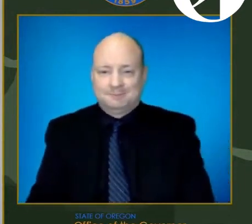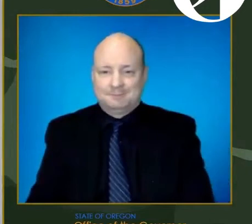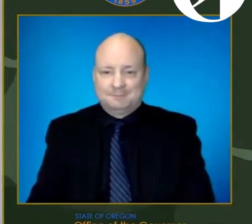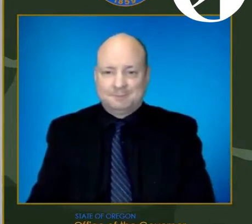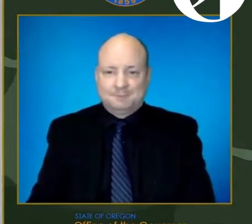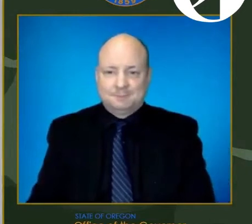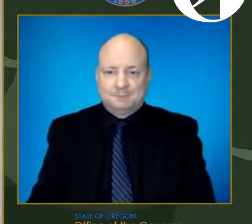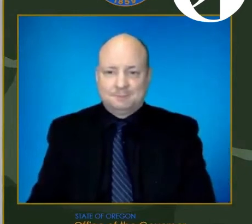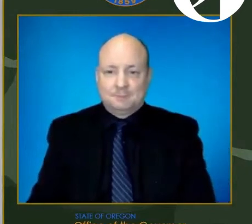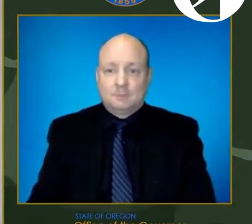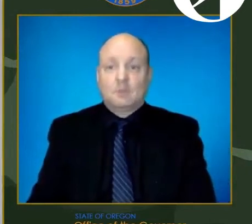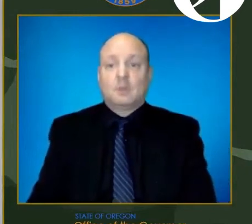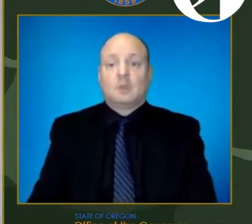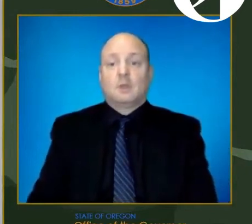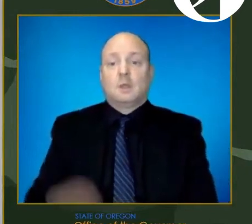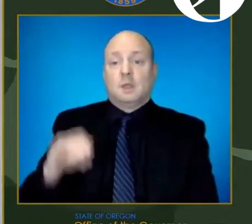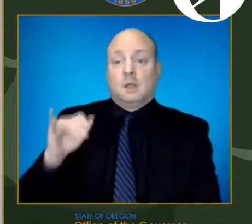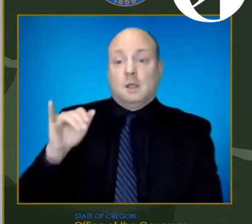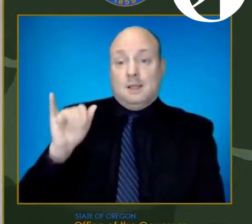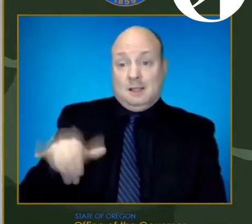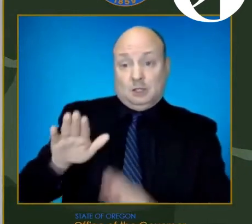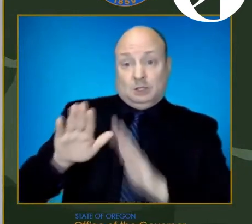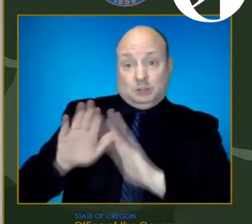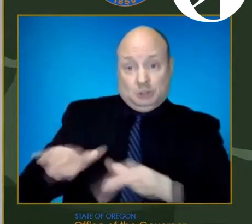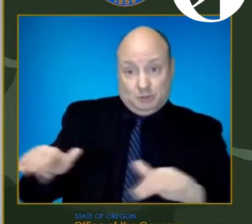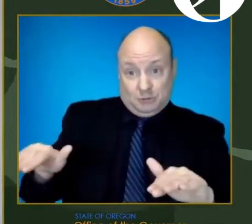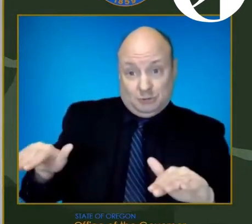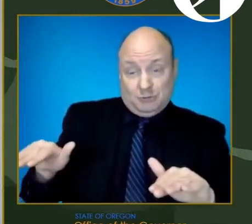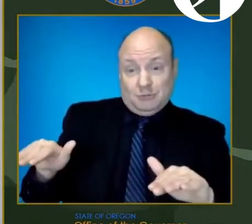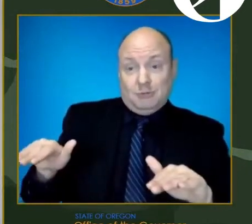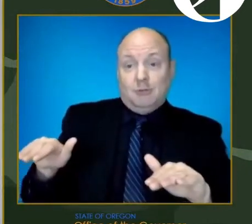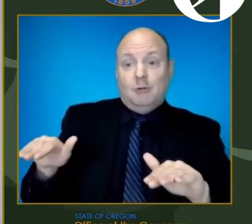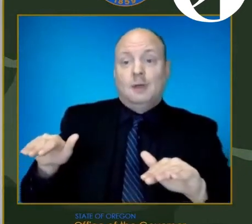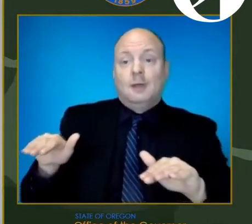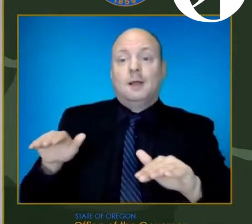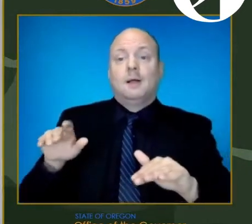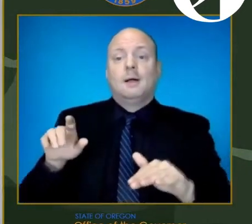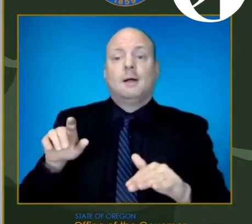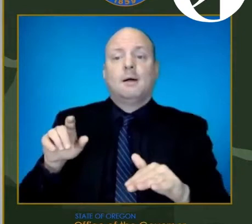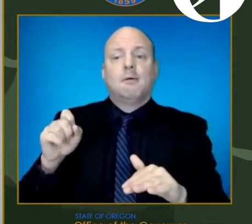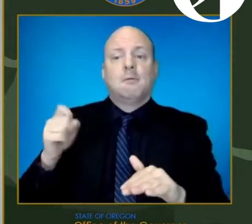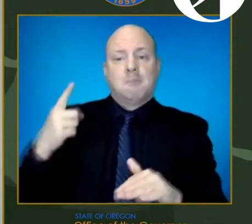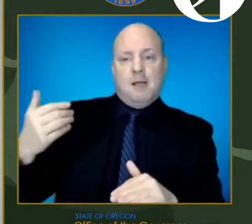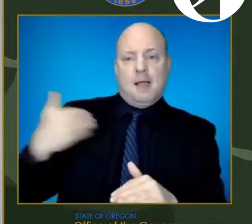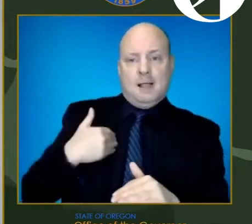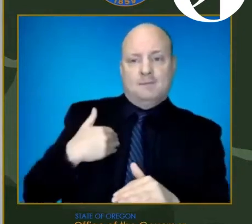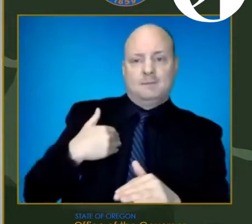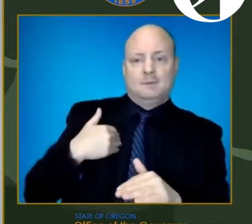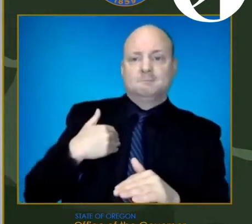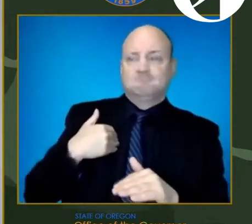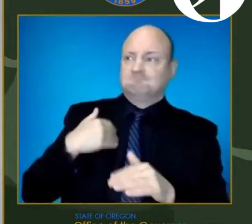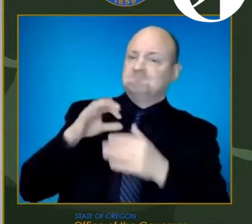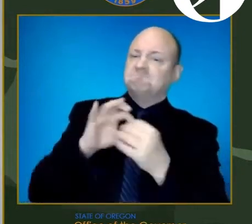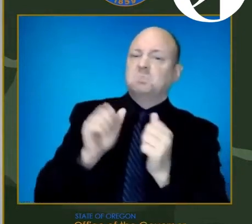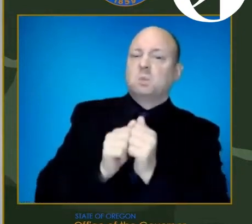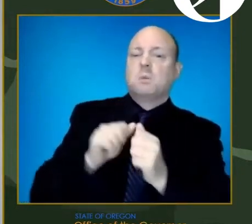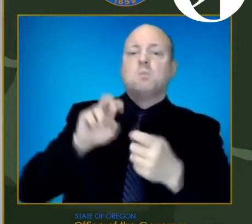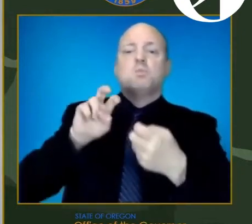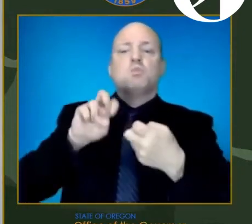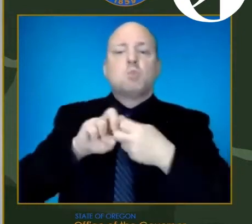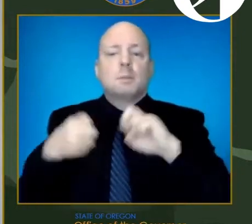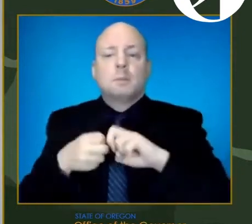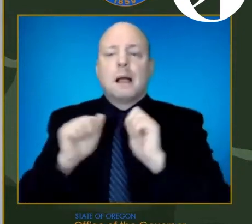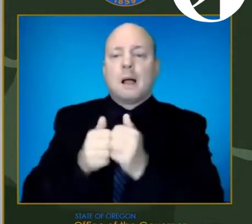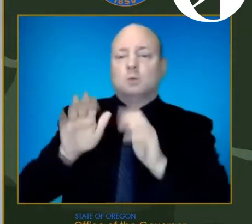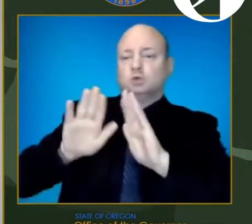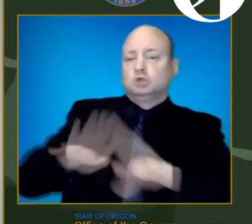adverse childhood event and resilience. And kids, the next wave of children really being able to like overcome the anxiety of these